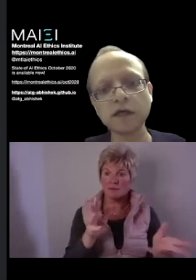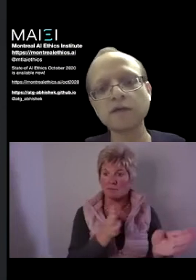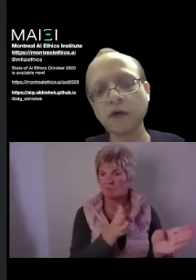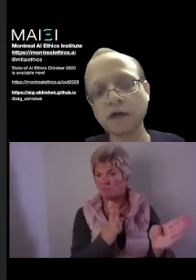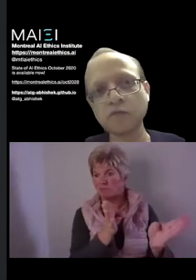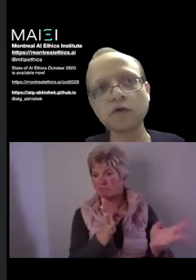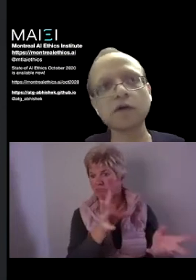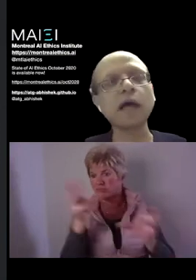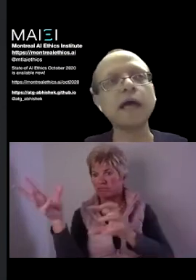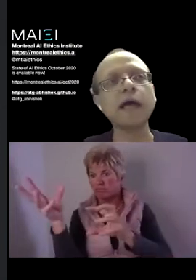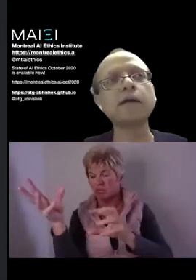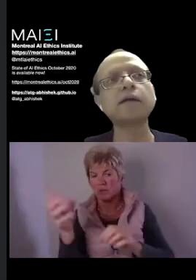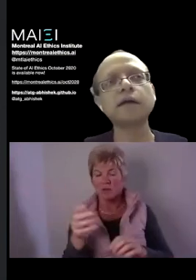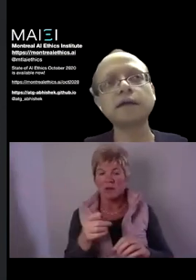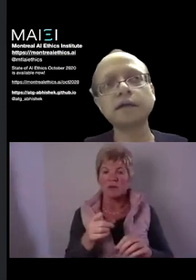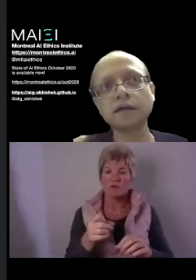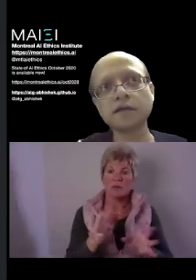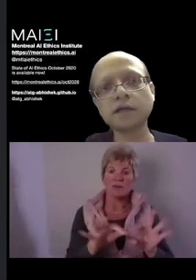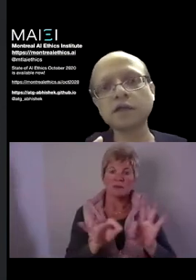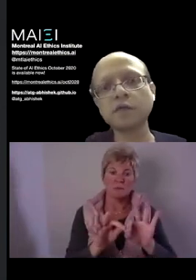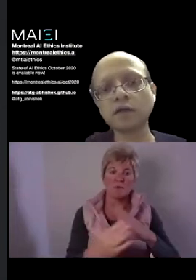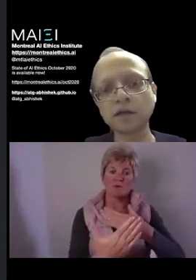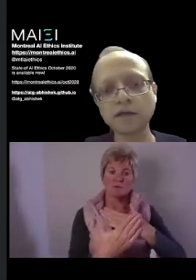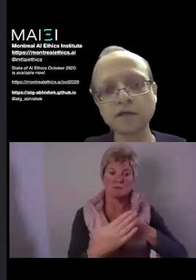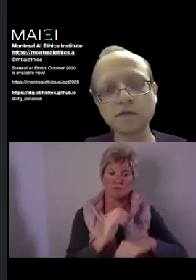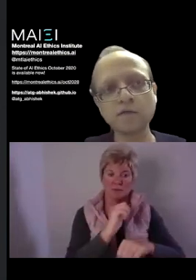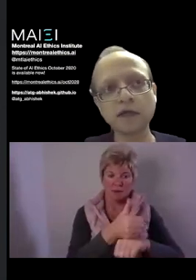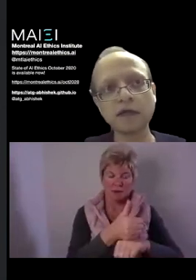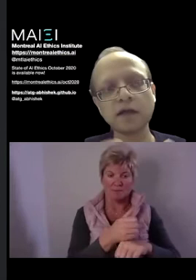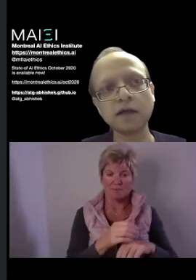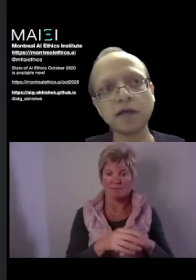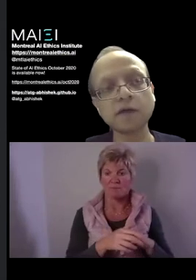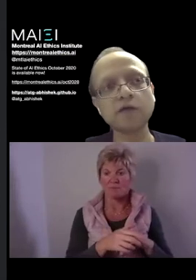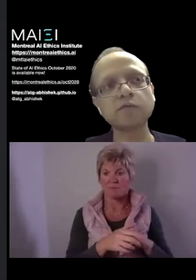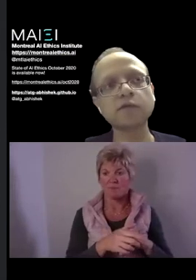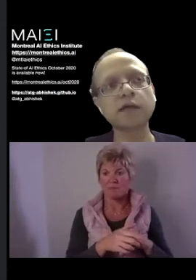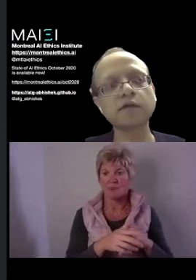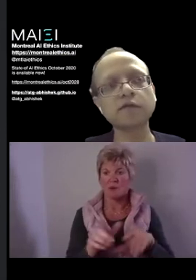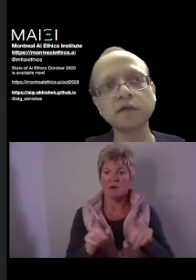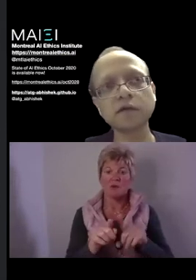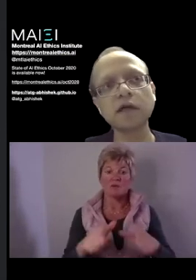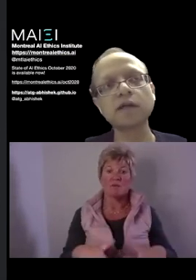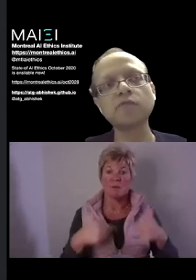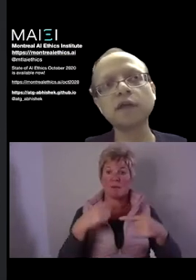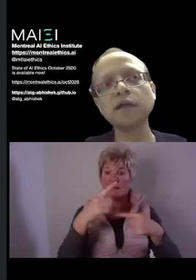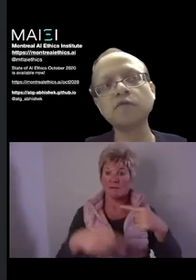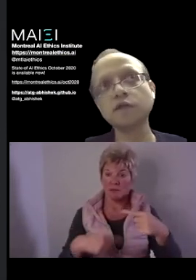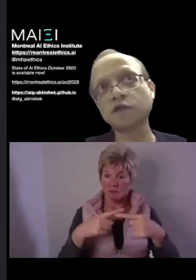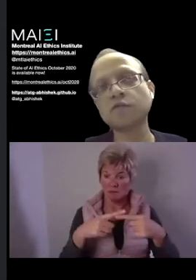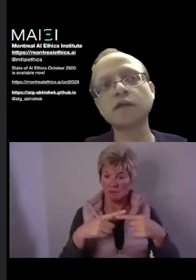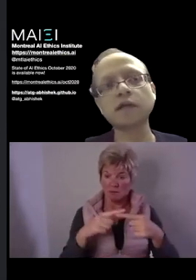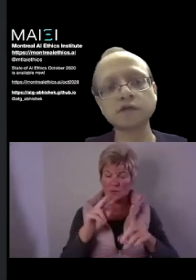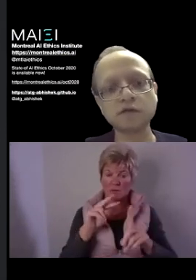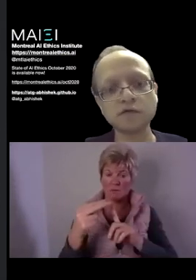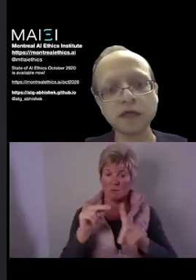behavior is very important. And especially one of the things from a life cycle perspective here that we